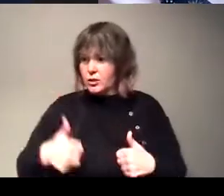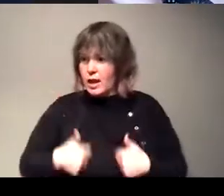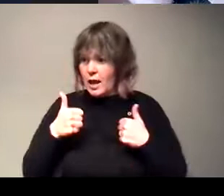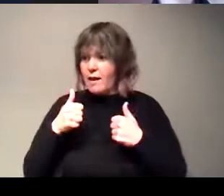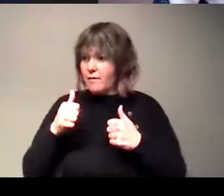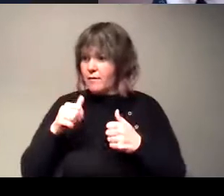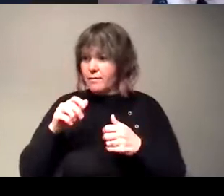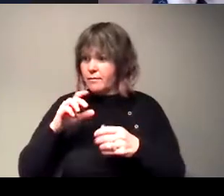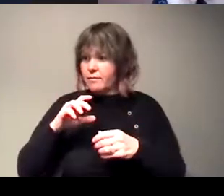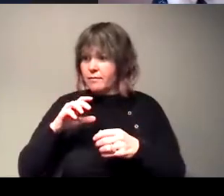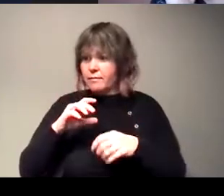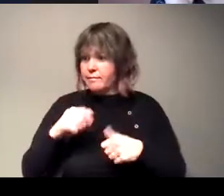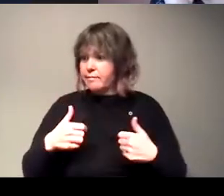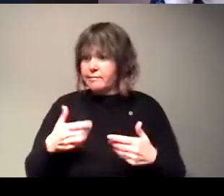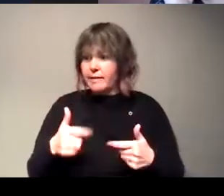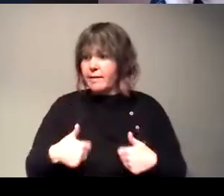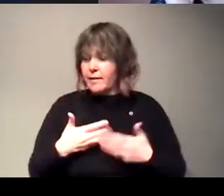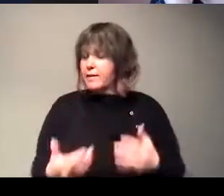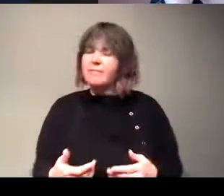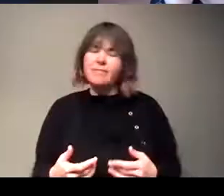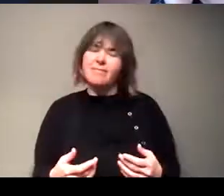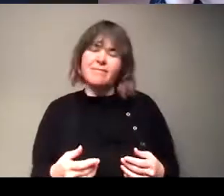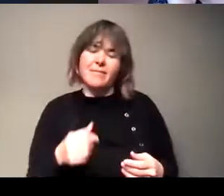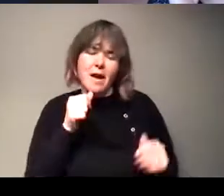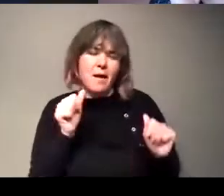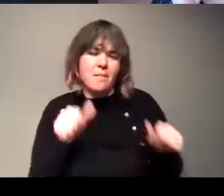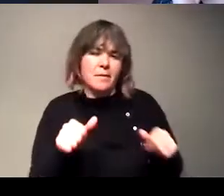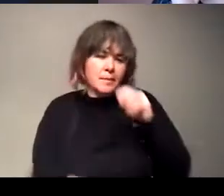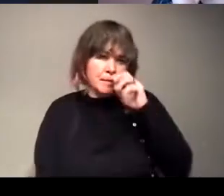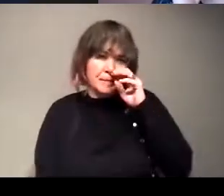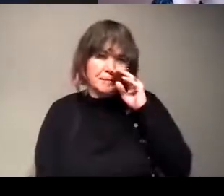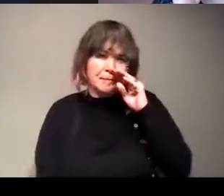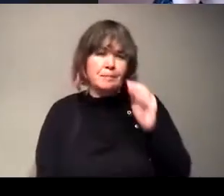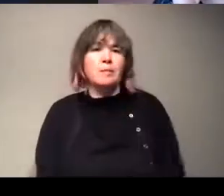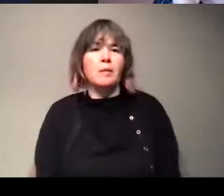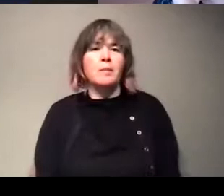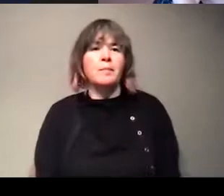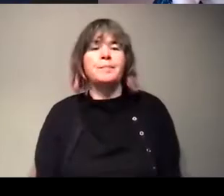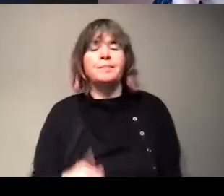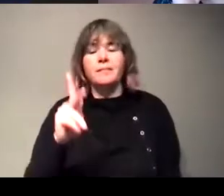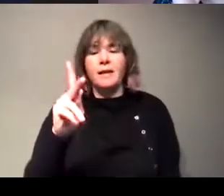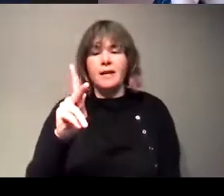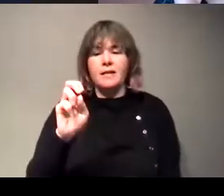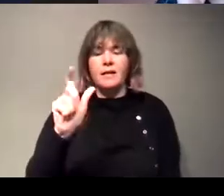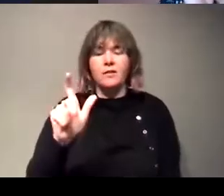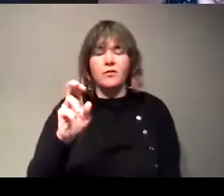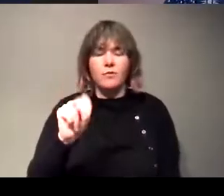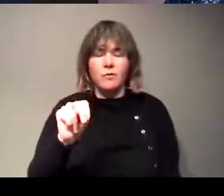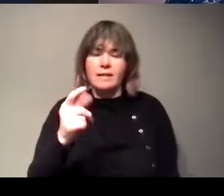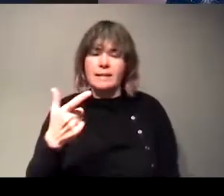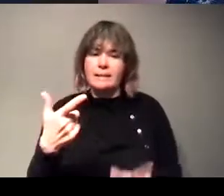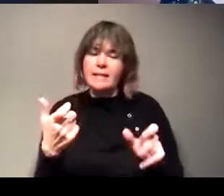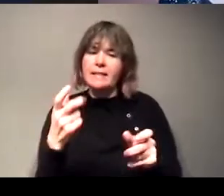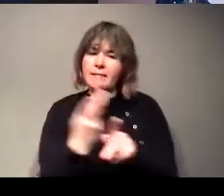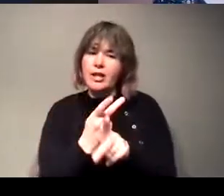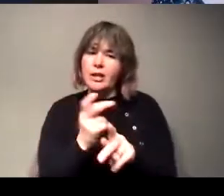improbable. But somewhere, somehow, yeah. Unless we can get that Kessel Run speed down, then we can get Unless out. We get that down, yeah.